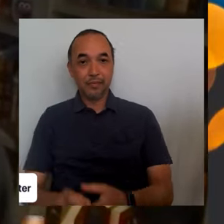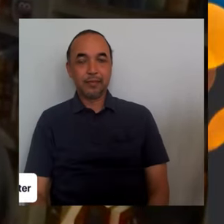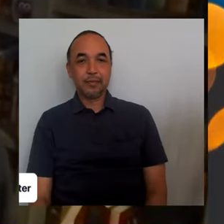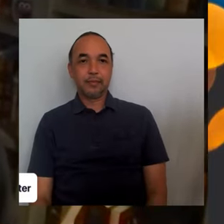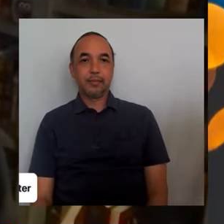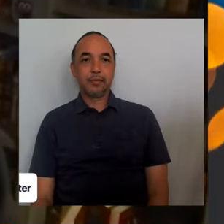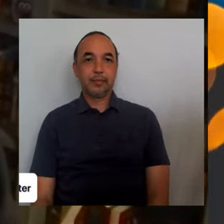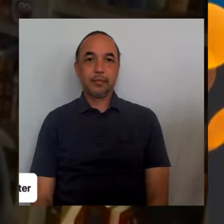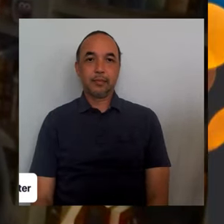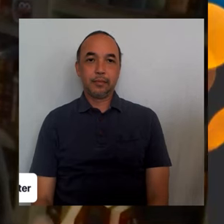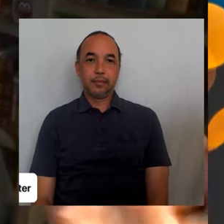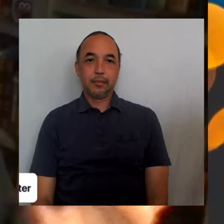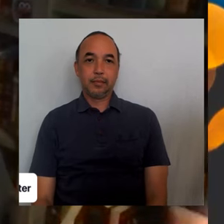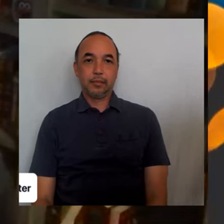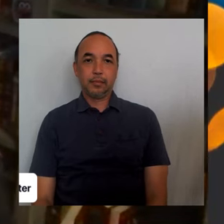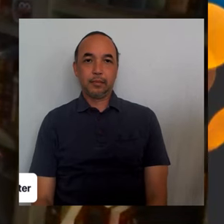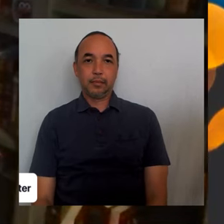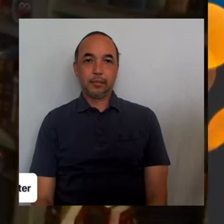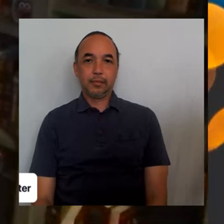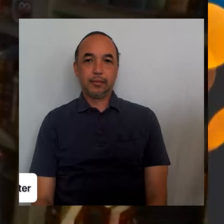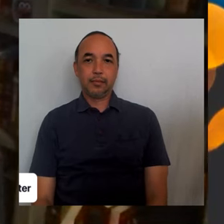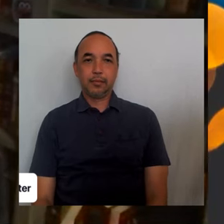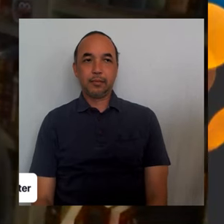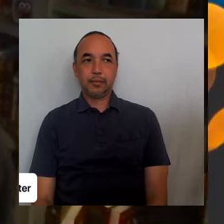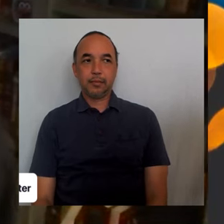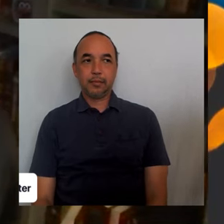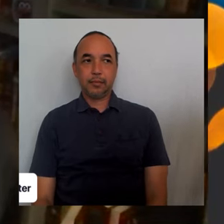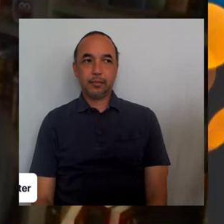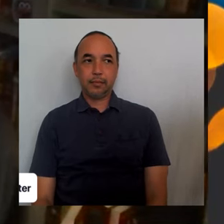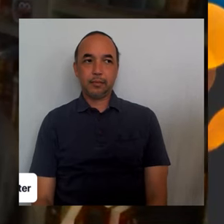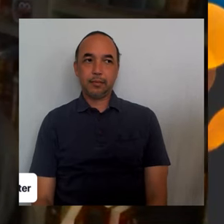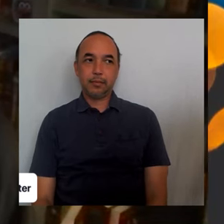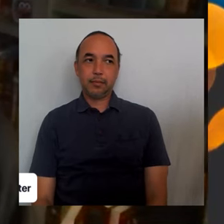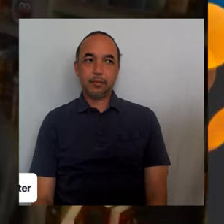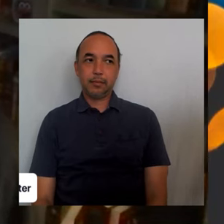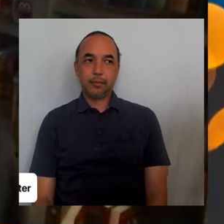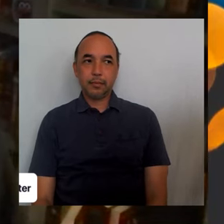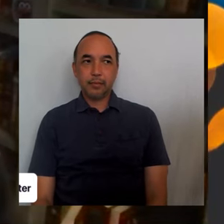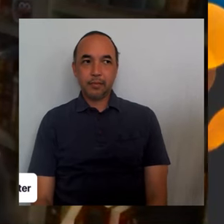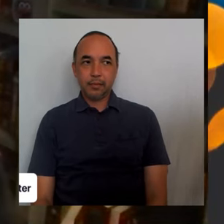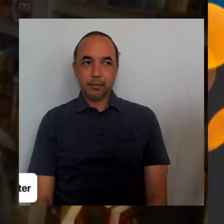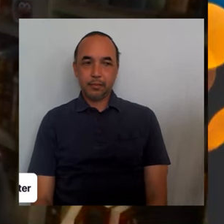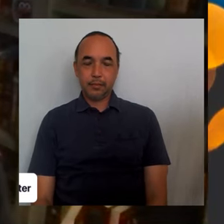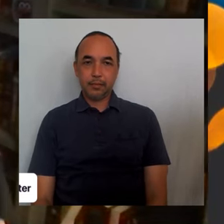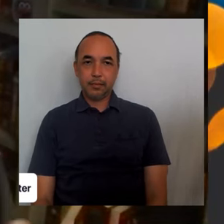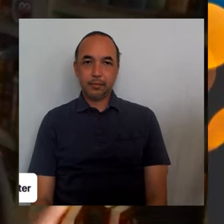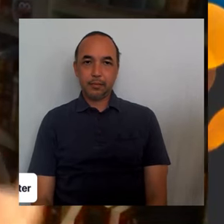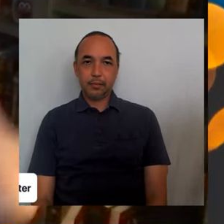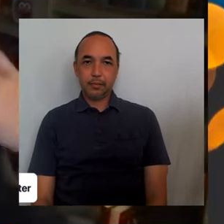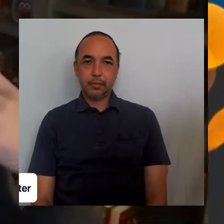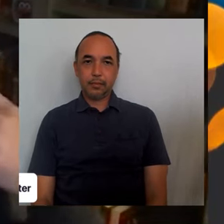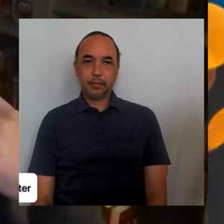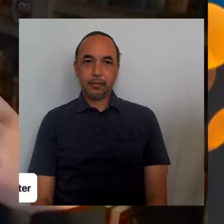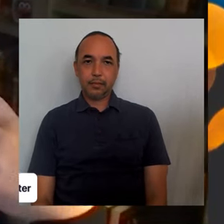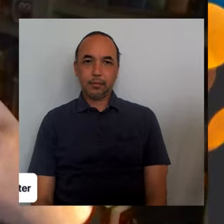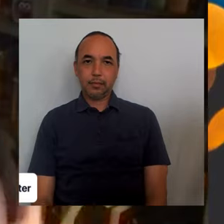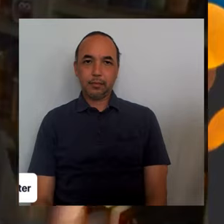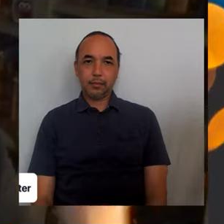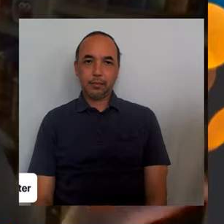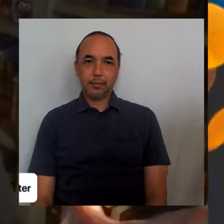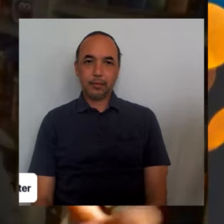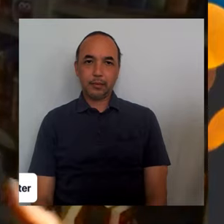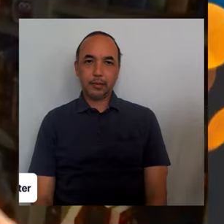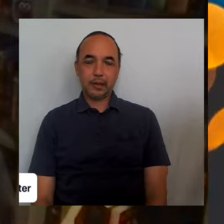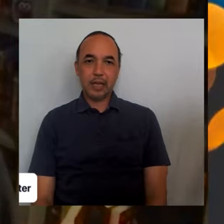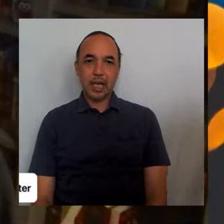I wouldn't think that any, this is a little morbid, but, you know, I wouldn't think that anything, like I don't